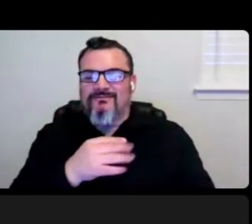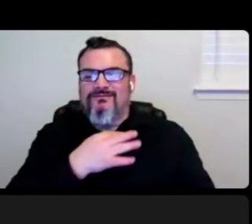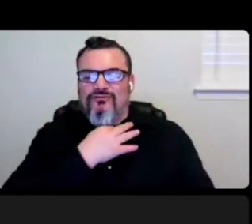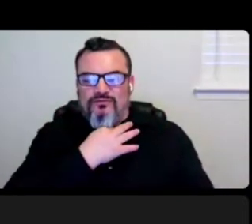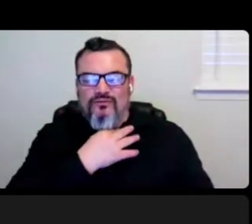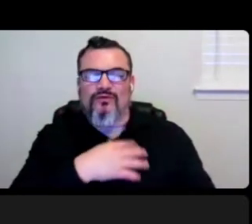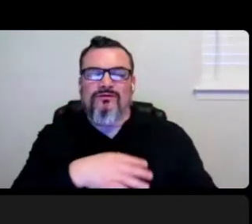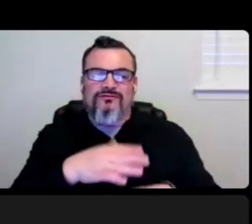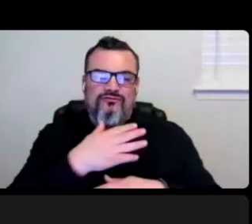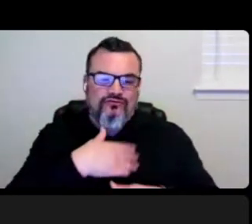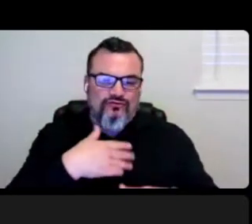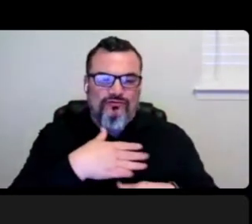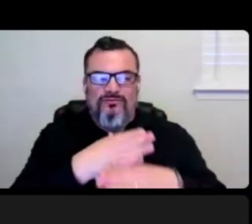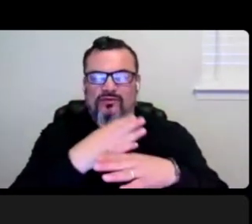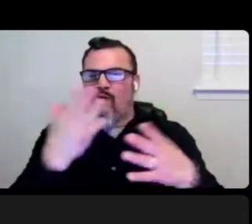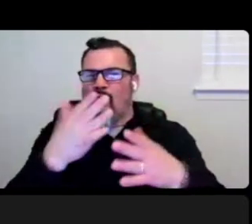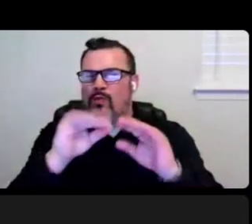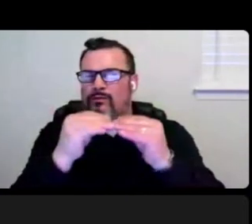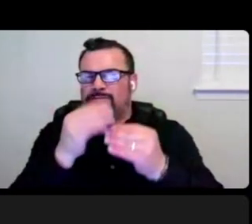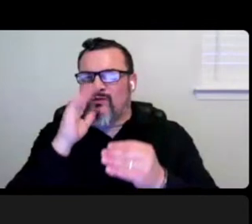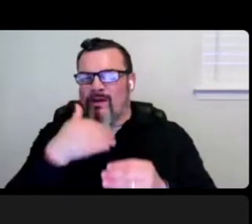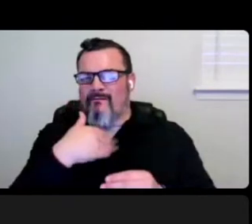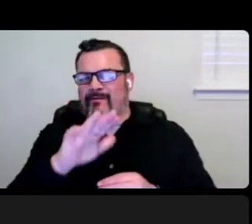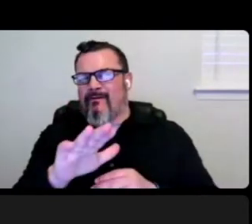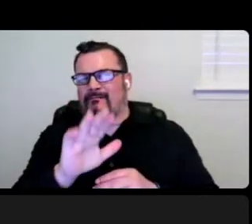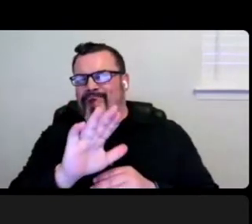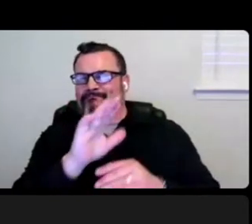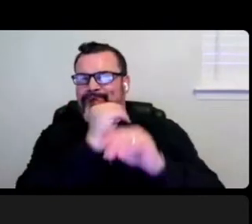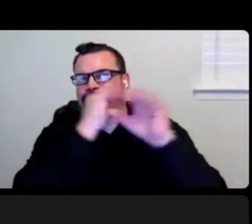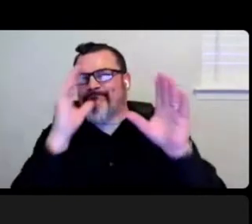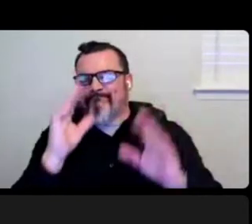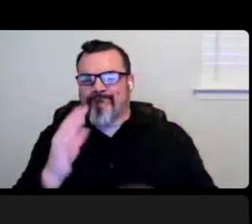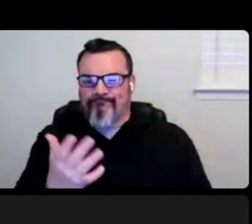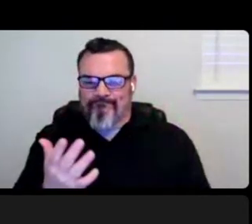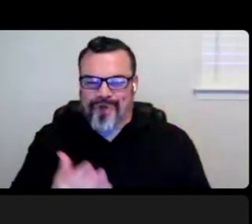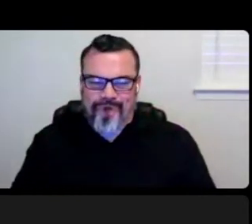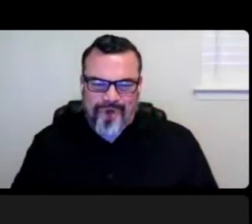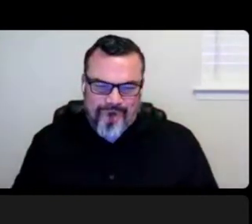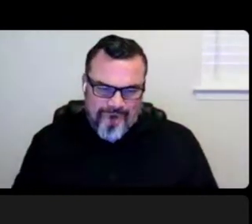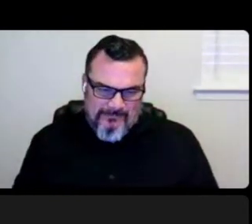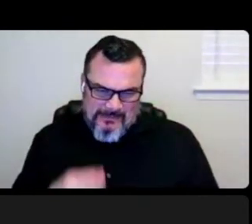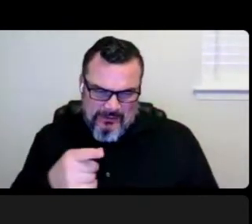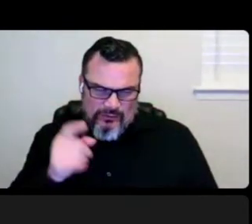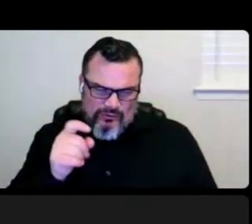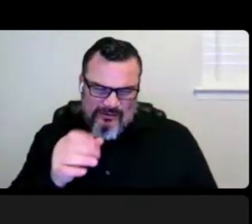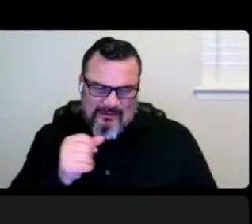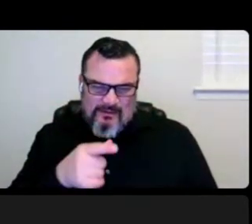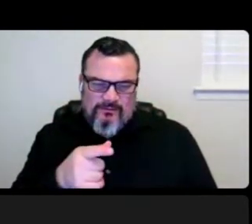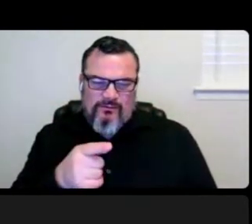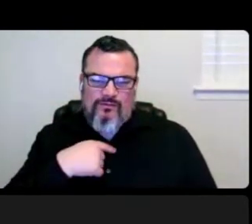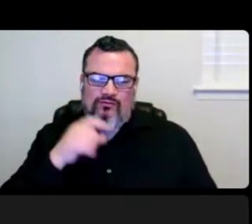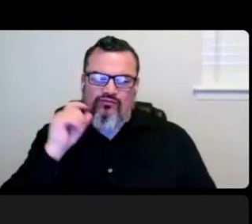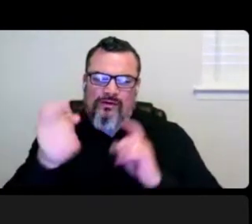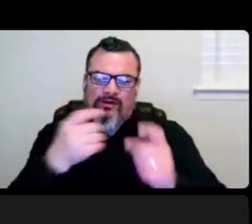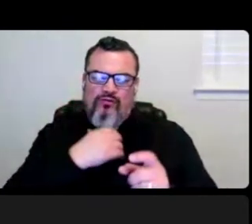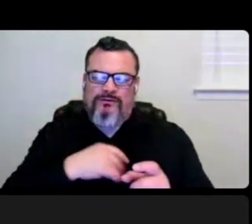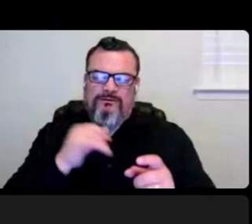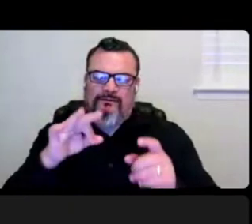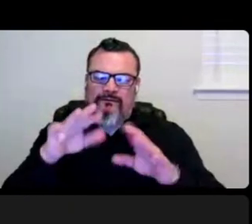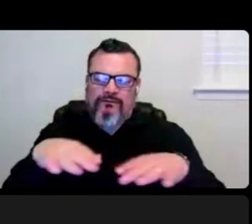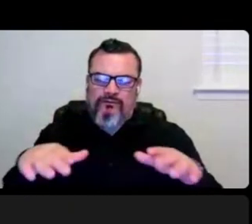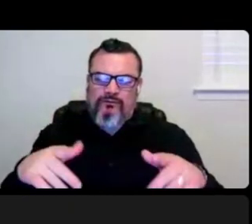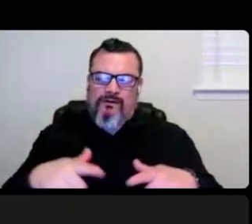protect the planet. What organization might have that as their motto? Oops. This one you should get. We grant the wishes of children